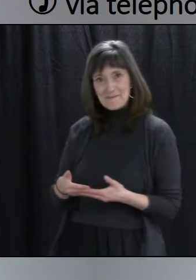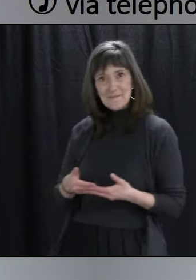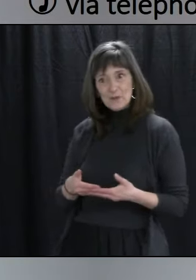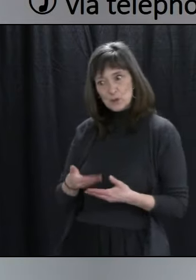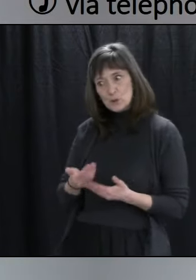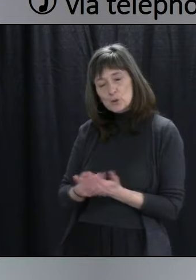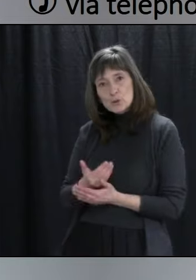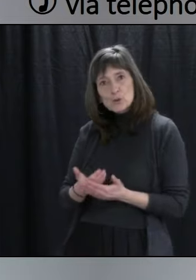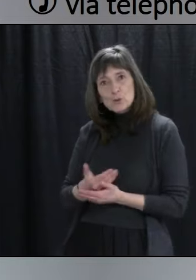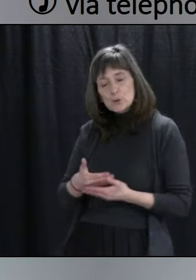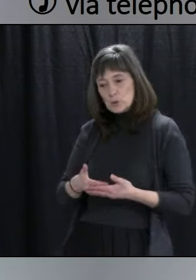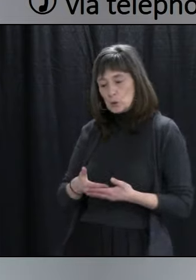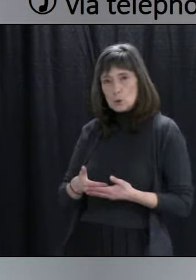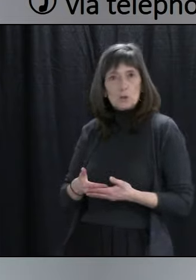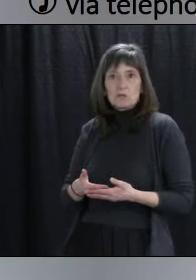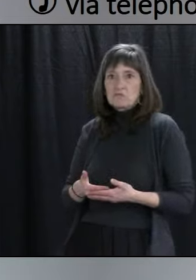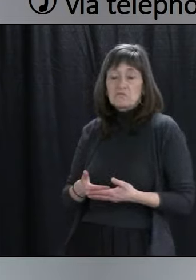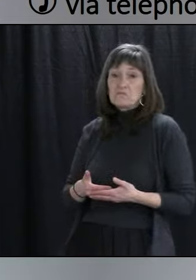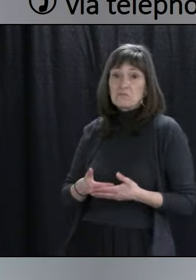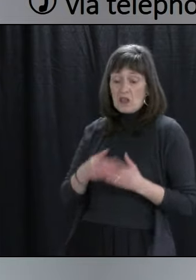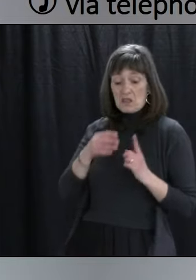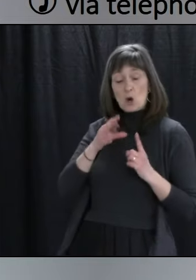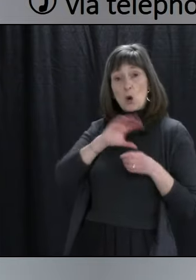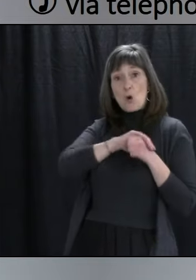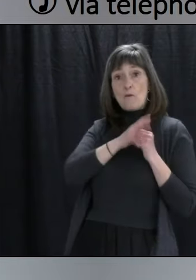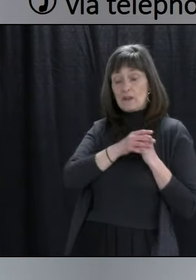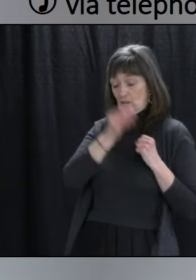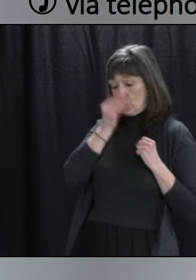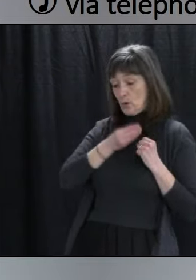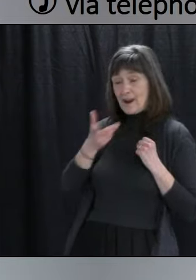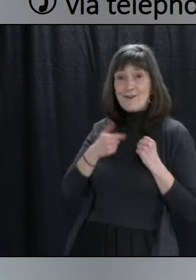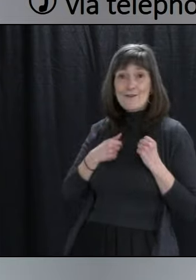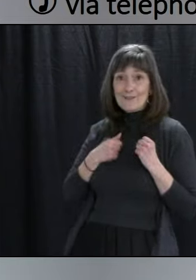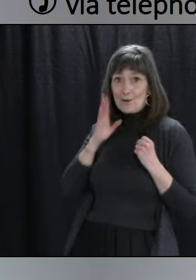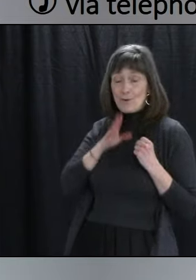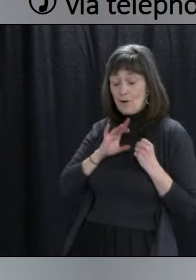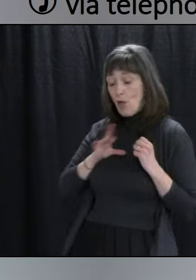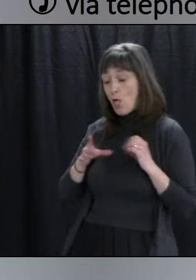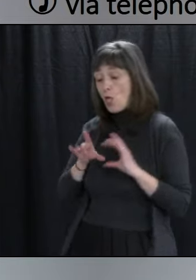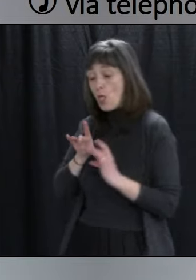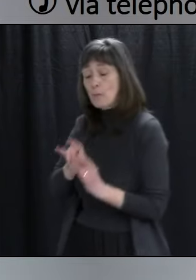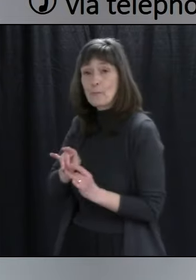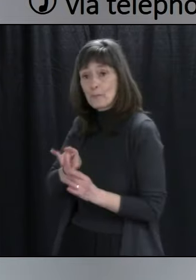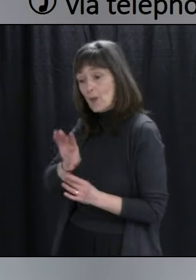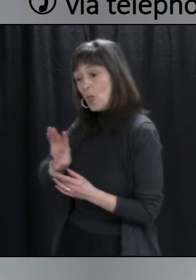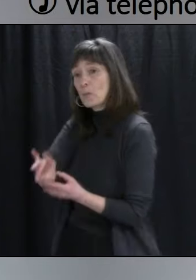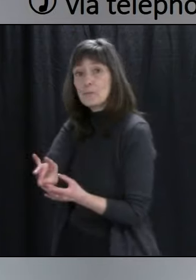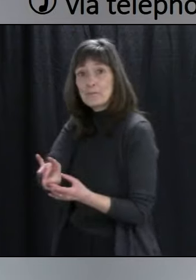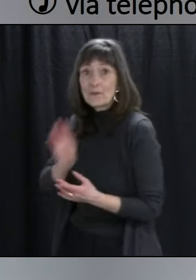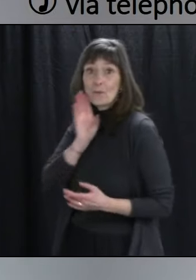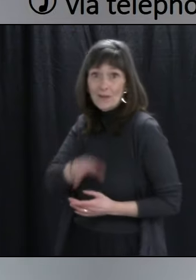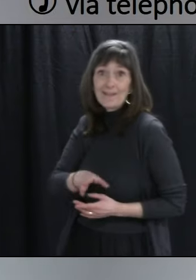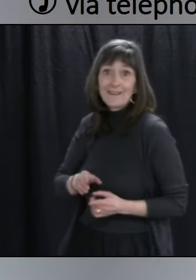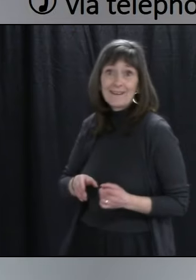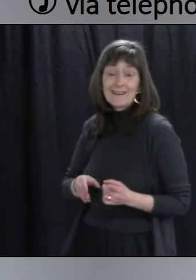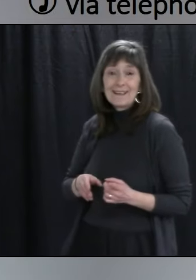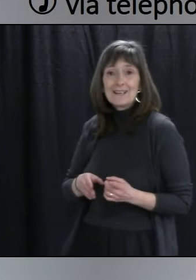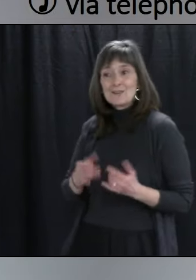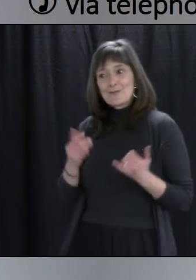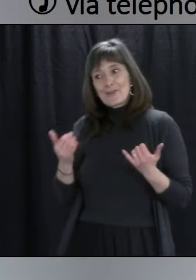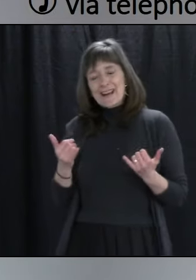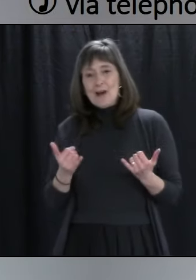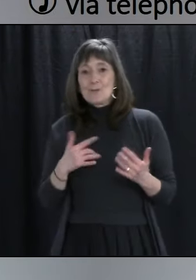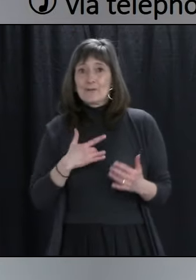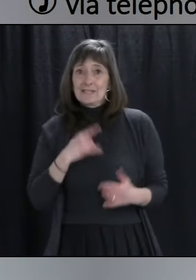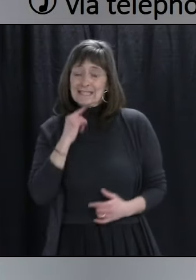virus that is no respecter of age or condition, and so we feel at the moment, given the seriousness of the situation, that